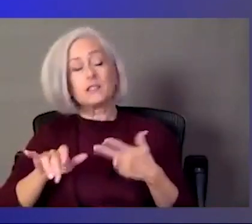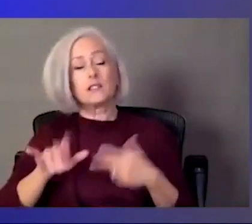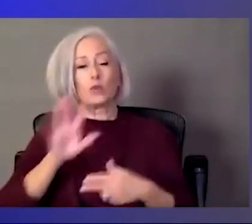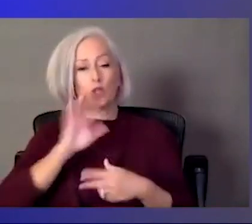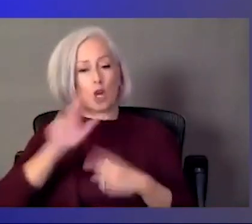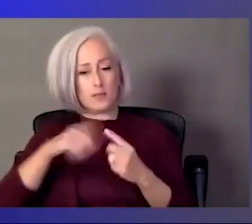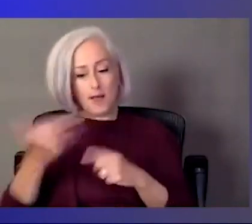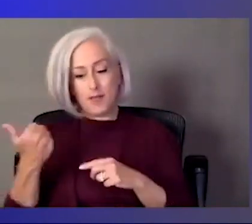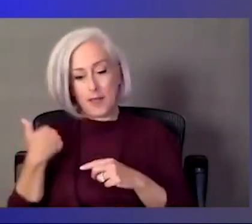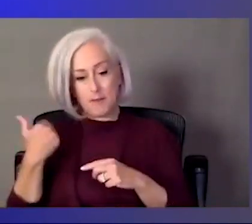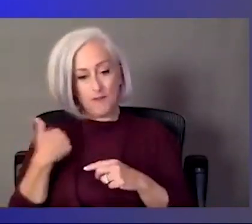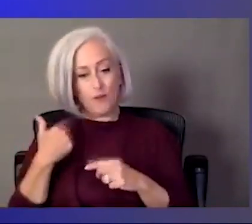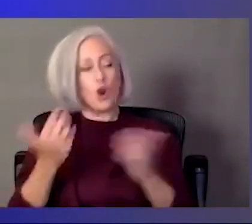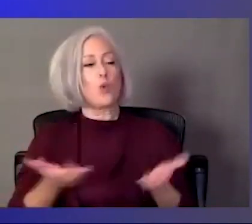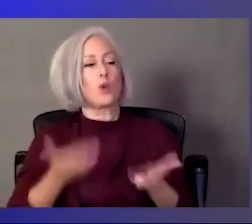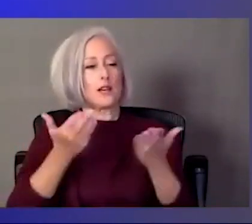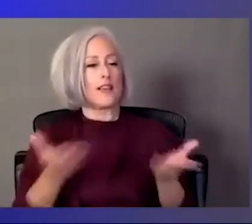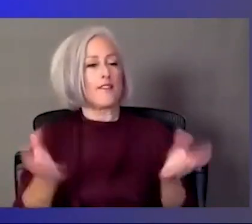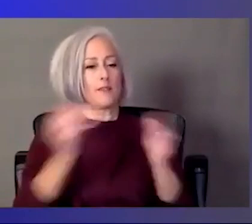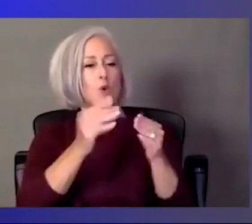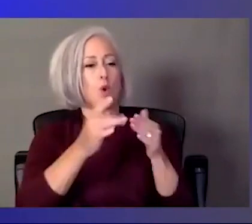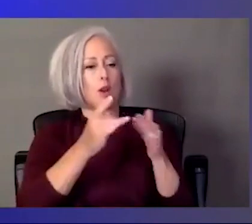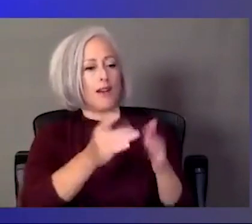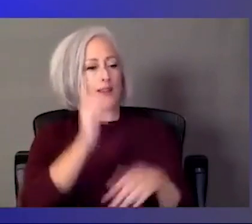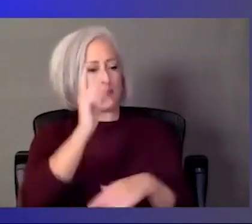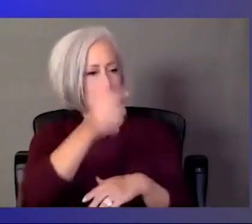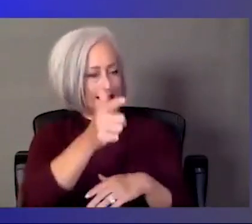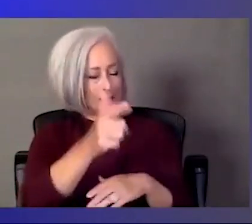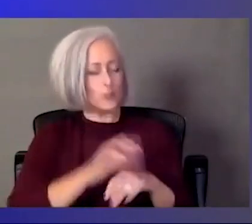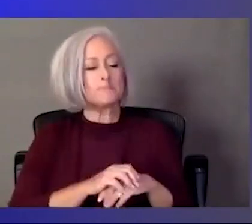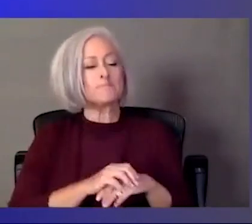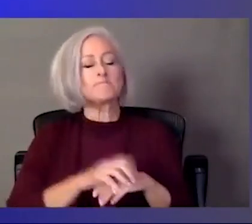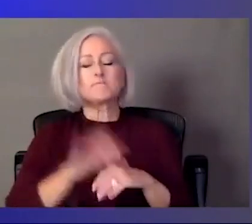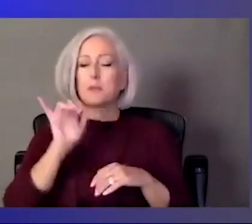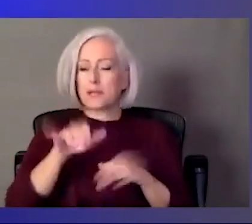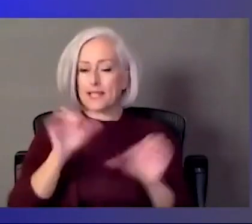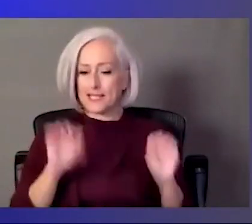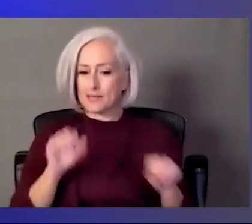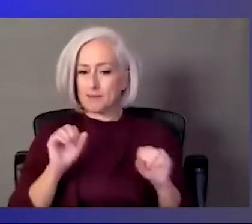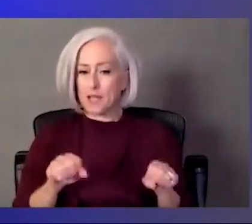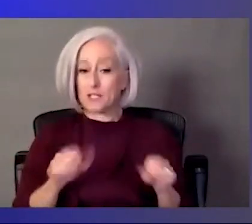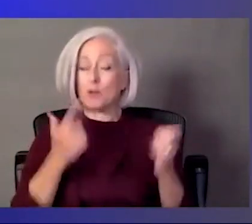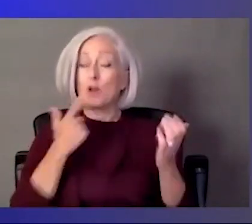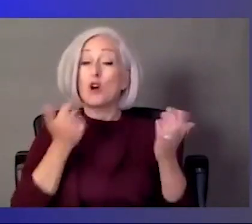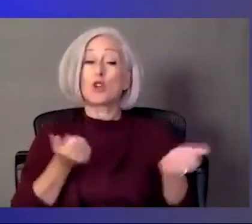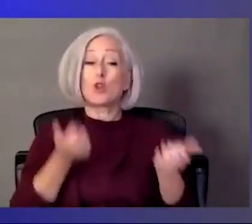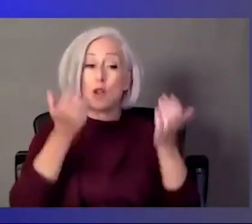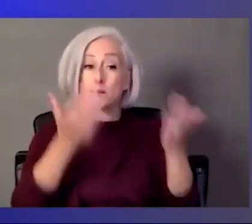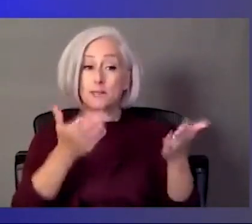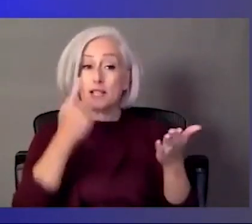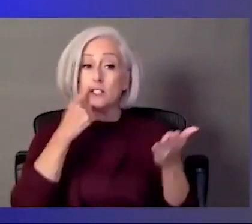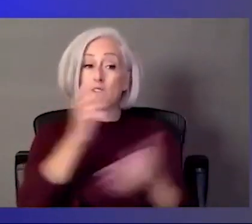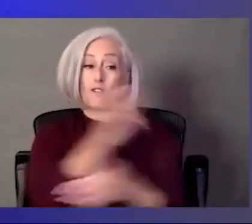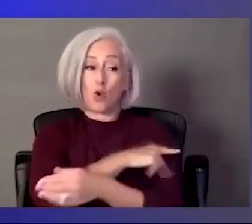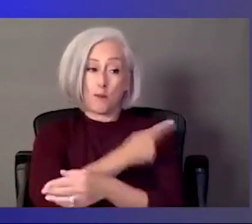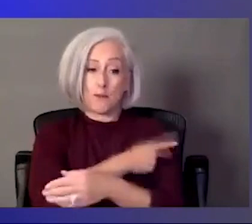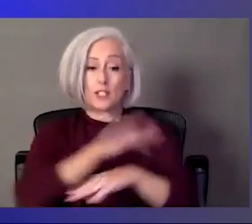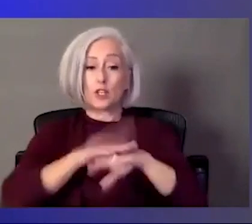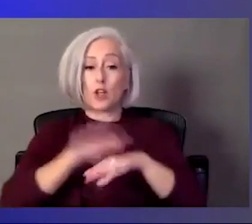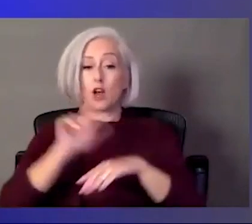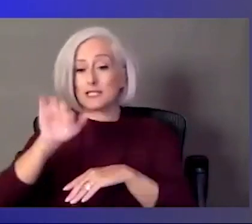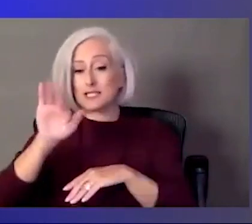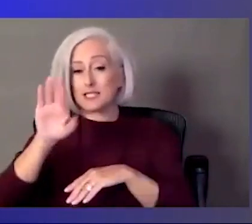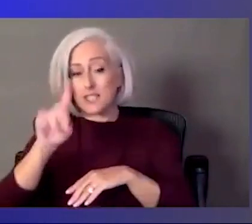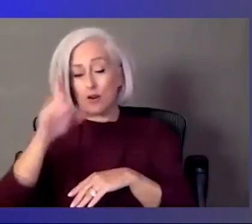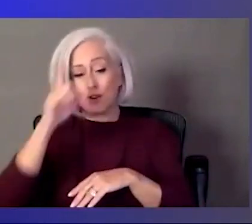further guidance. But yes, it is possible. And so the recommendation that we would make to a patient on steroids for autoimmune disorders or